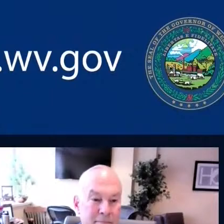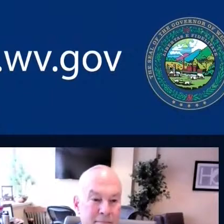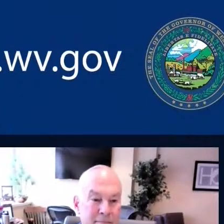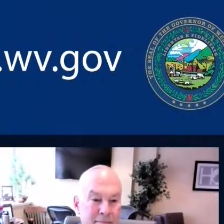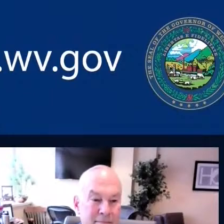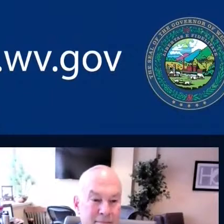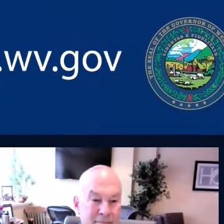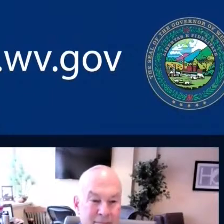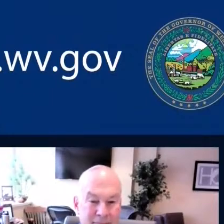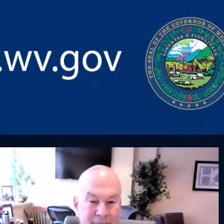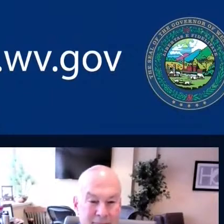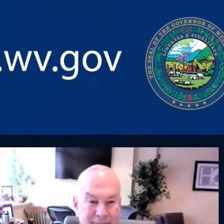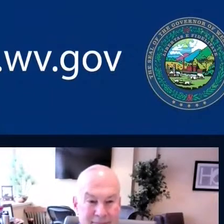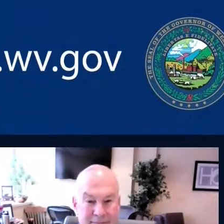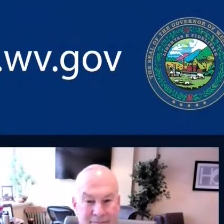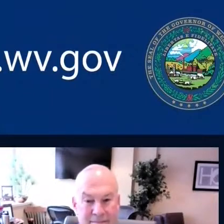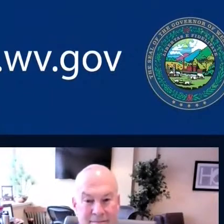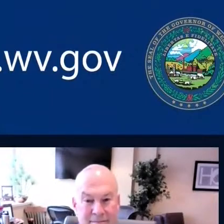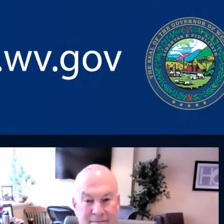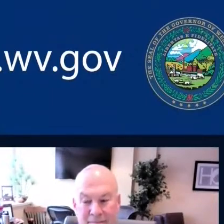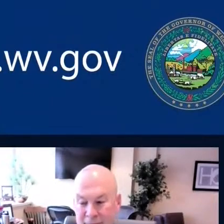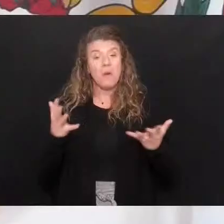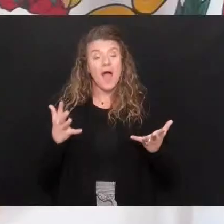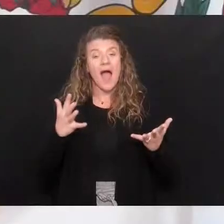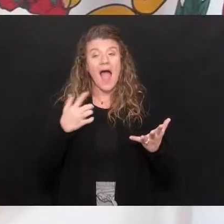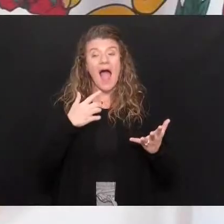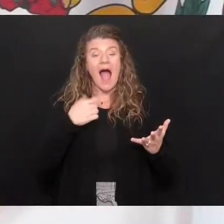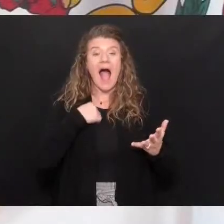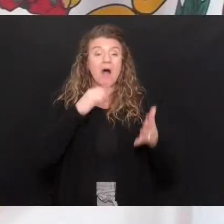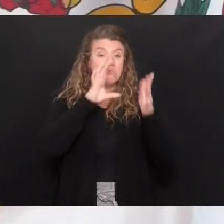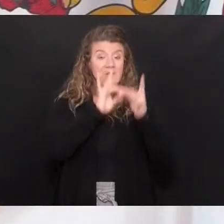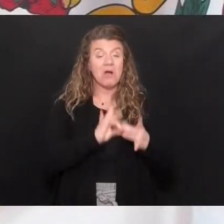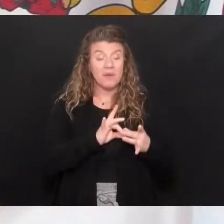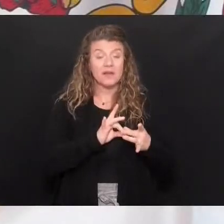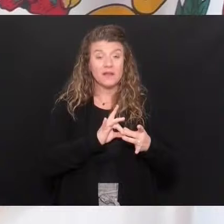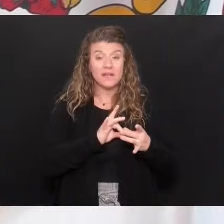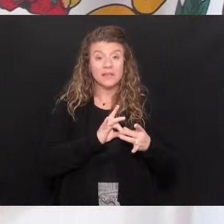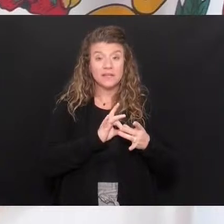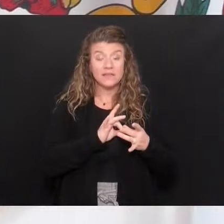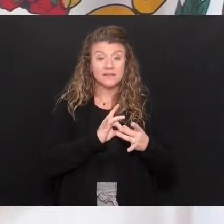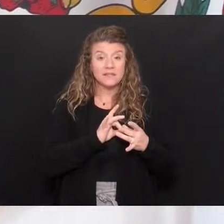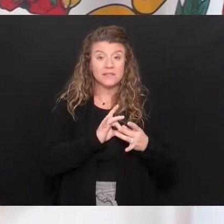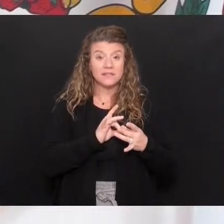Well, Phil, let me jump in and just say just this.